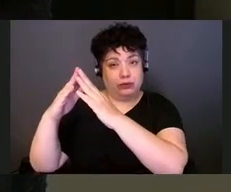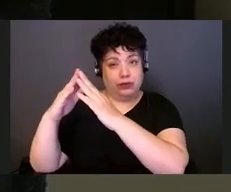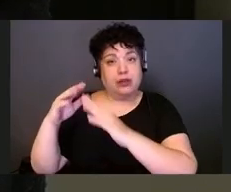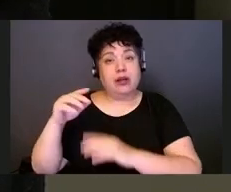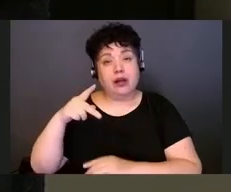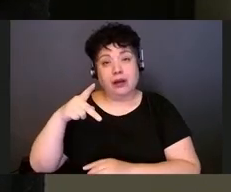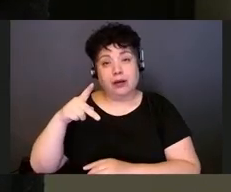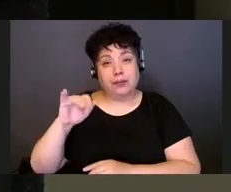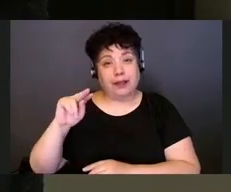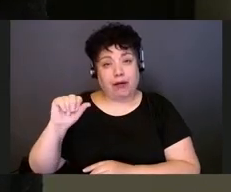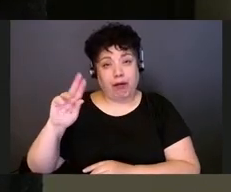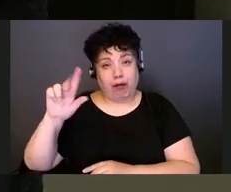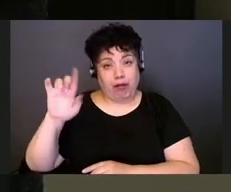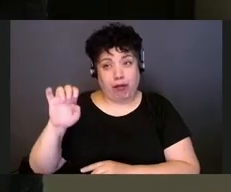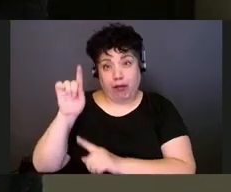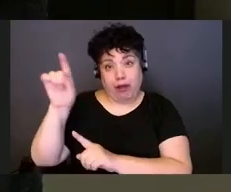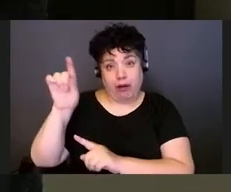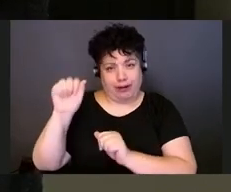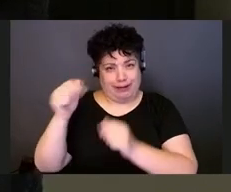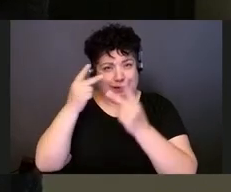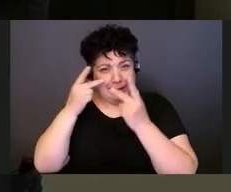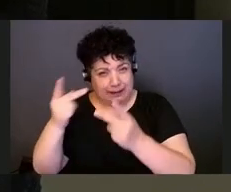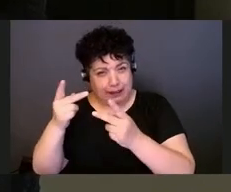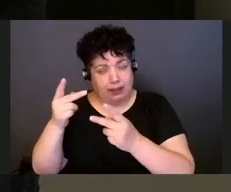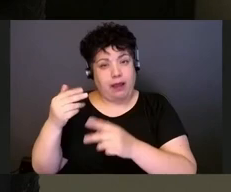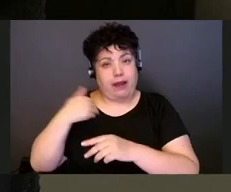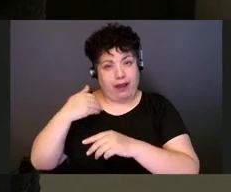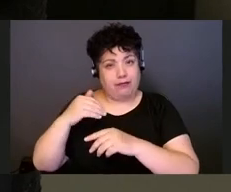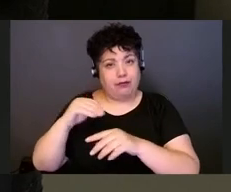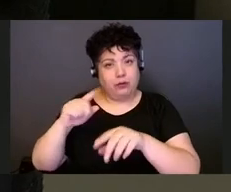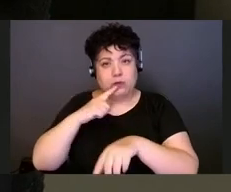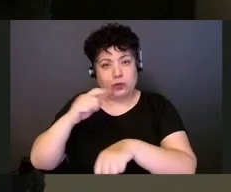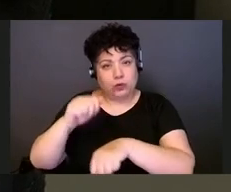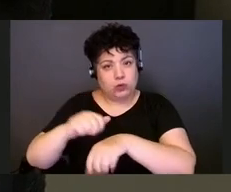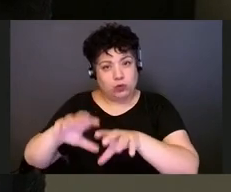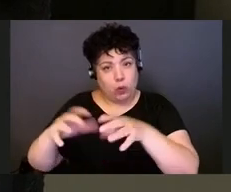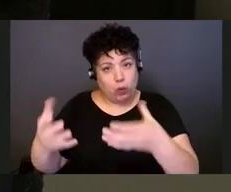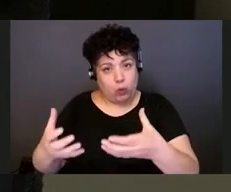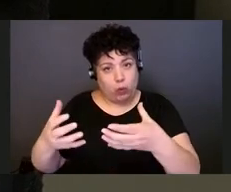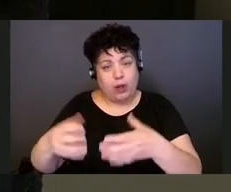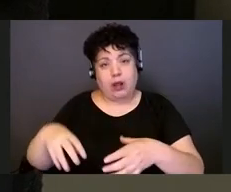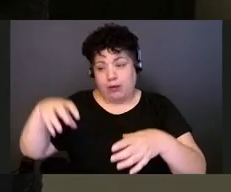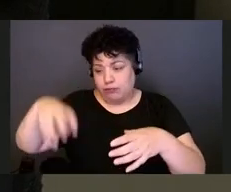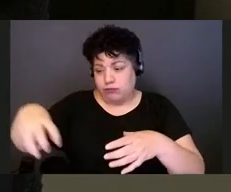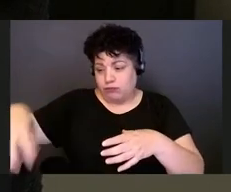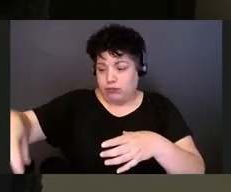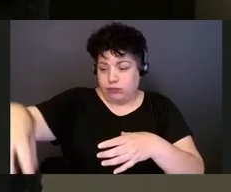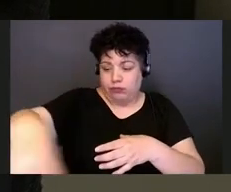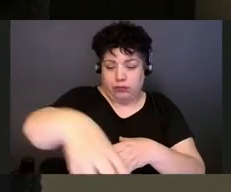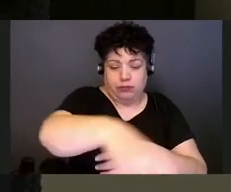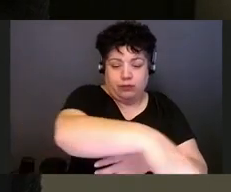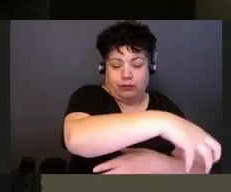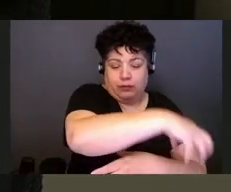see large stones placed in a circle for a ceremony.